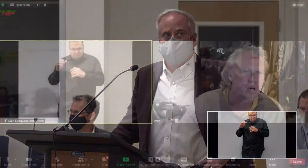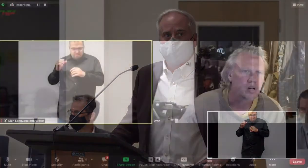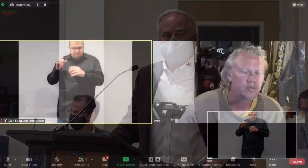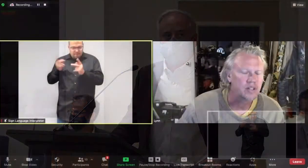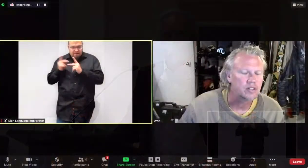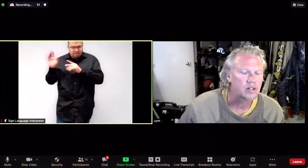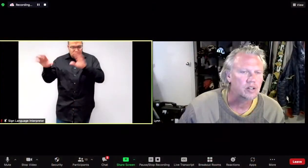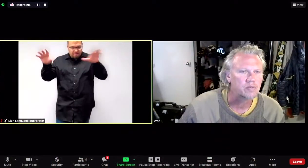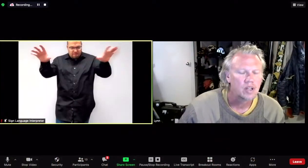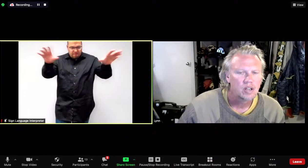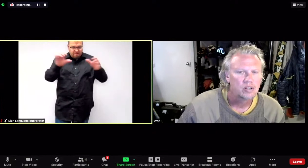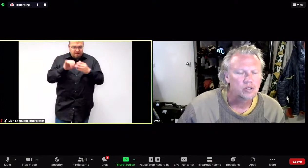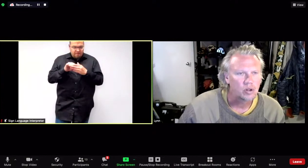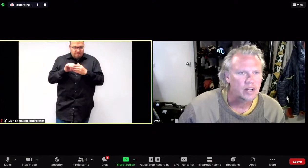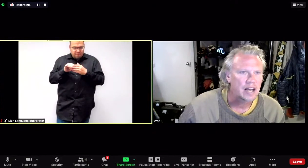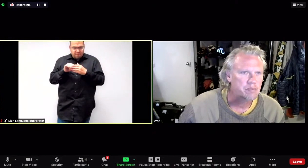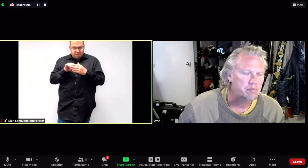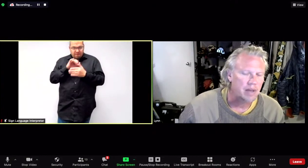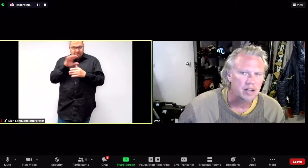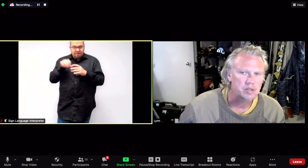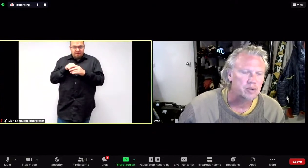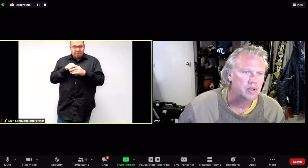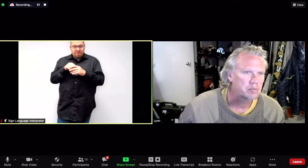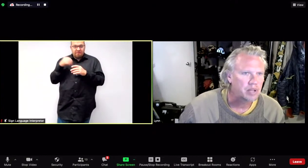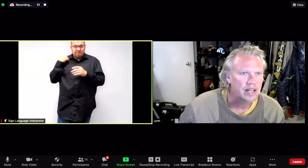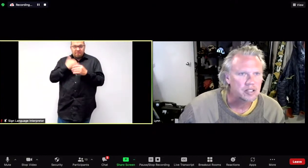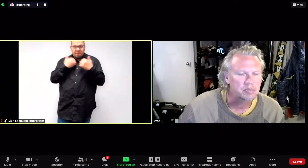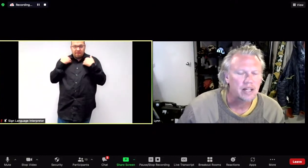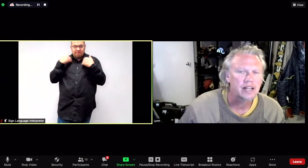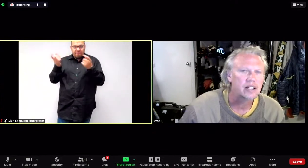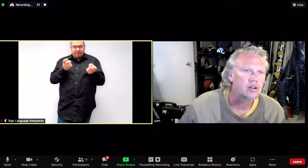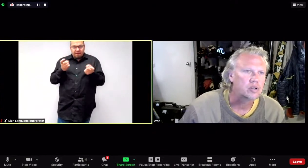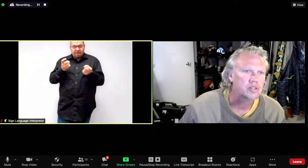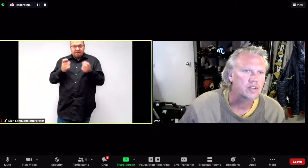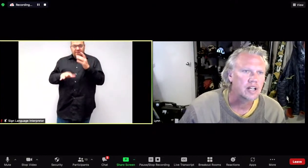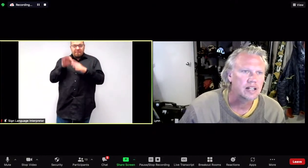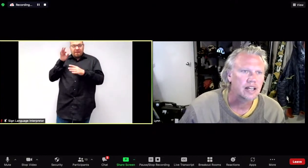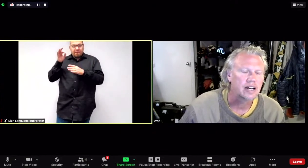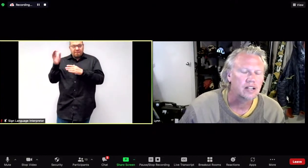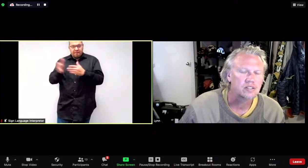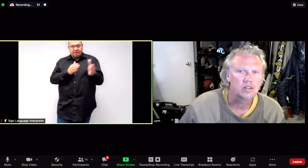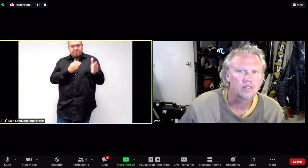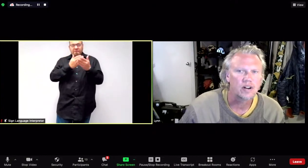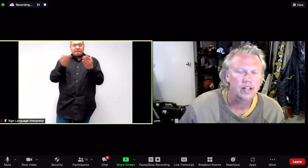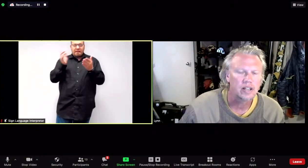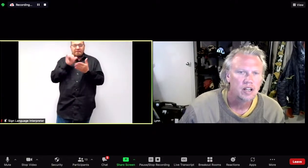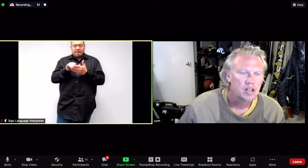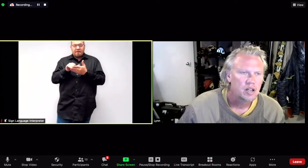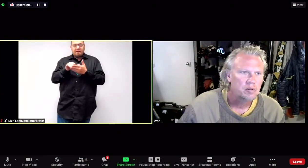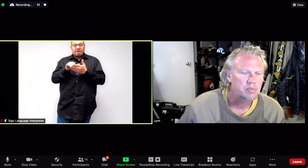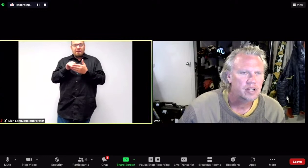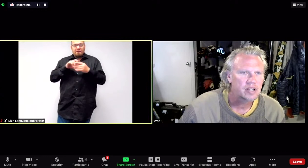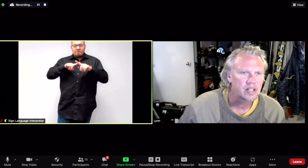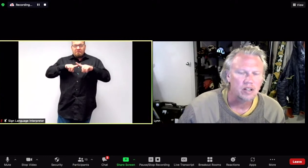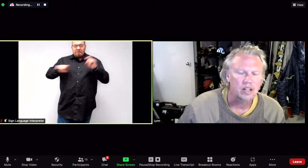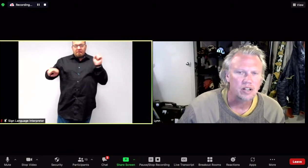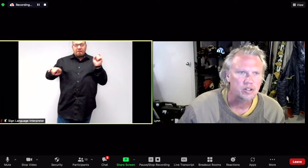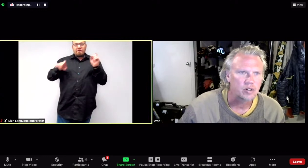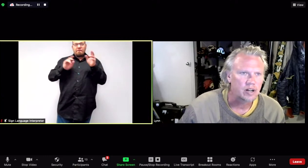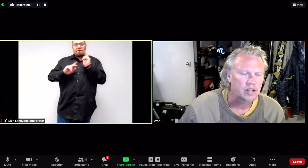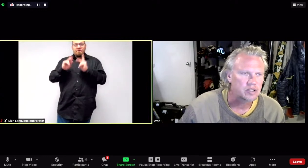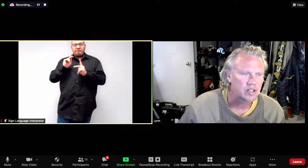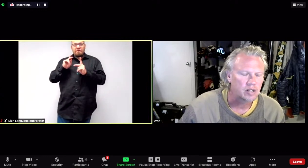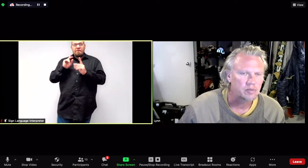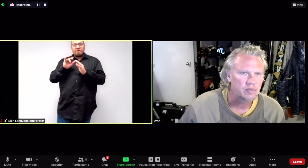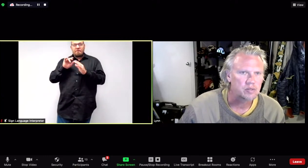inspections as part of either a soil cap management compliance plan or something like that. And so they're very, particularly in